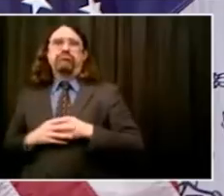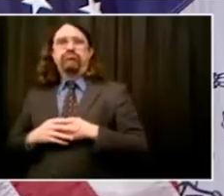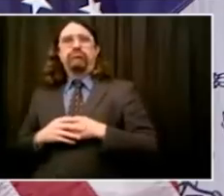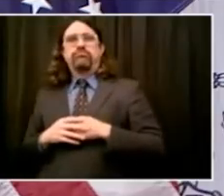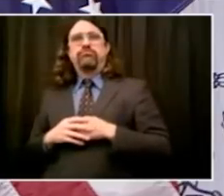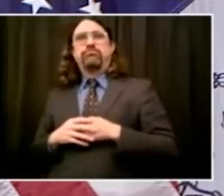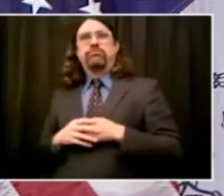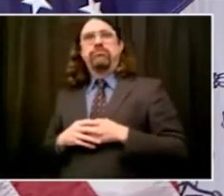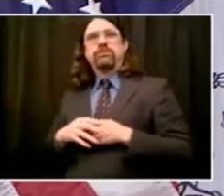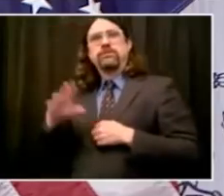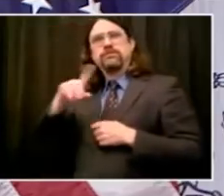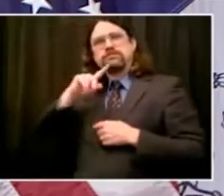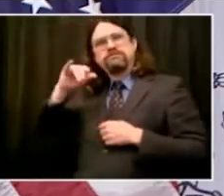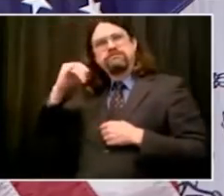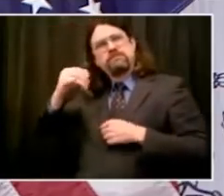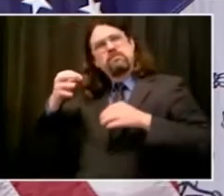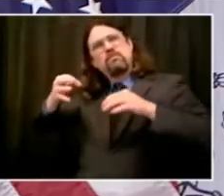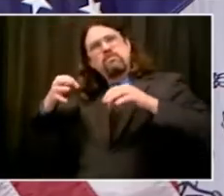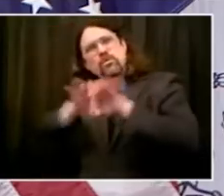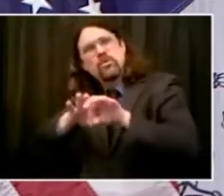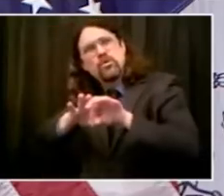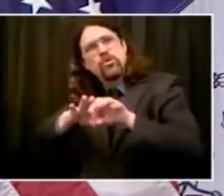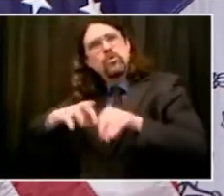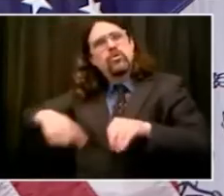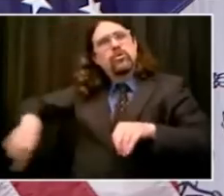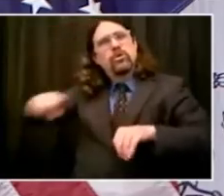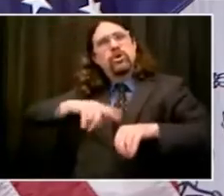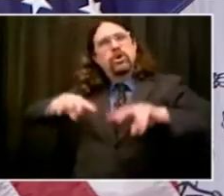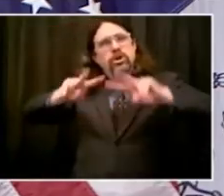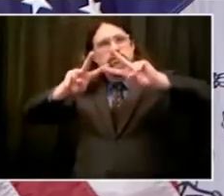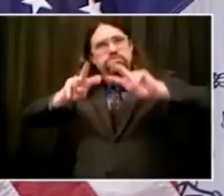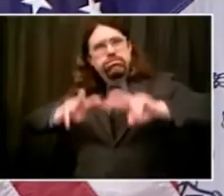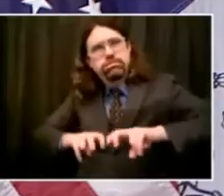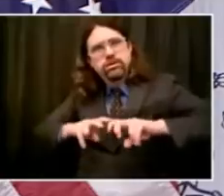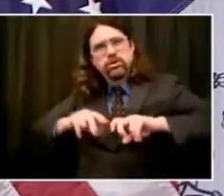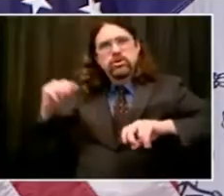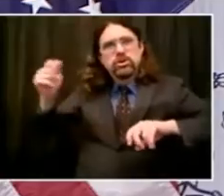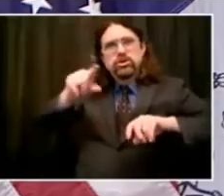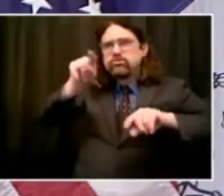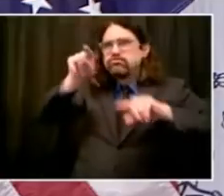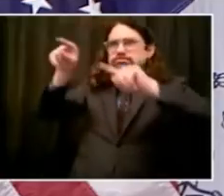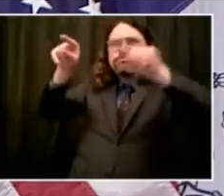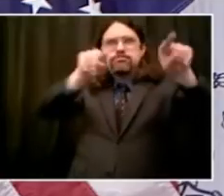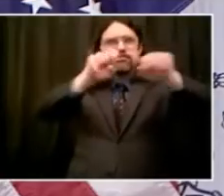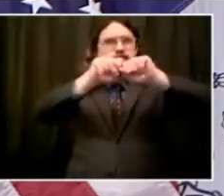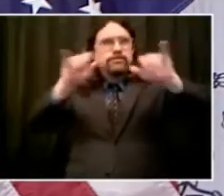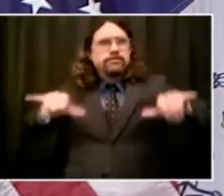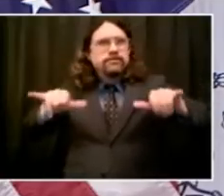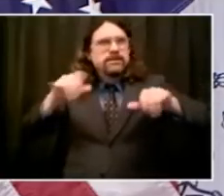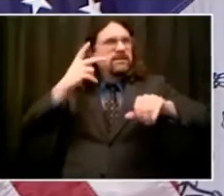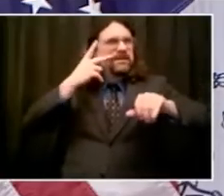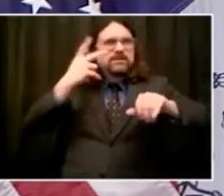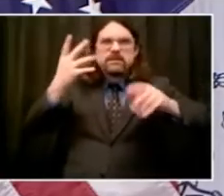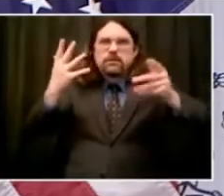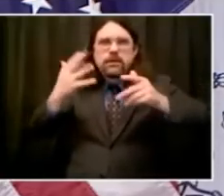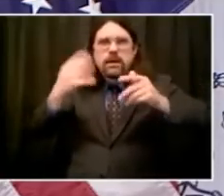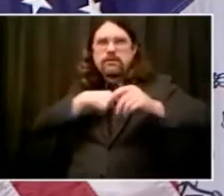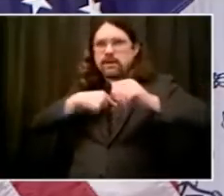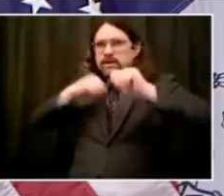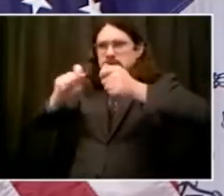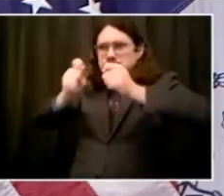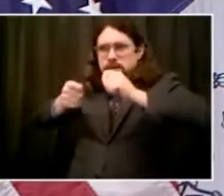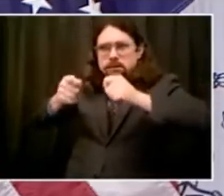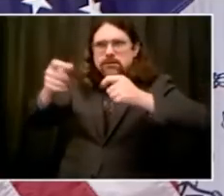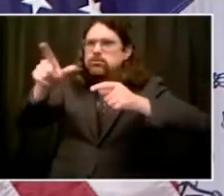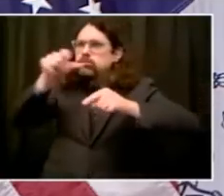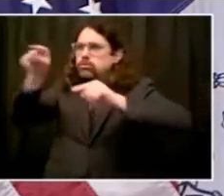and see what it would be like to do a more home-based model with a lot of seniors. And we should ask the question about whether that's